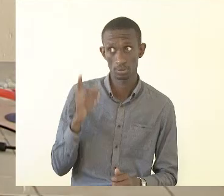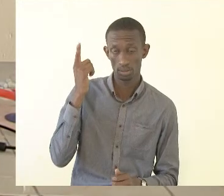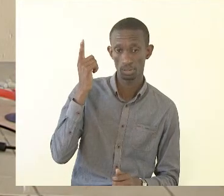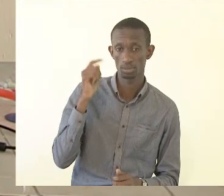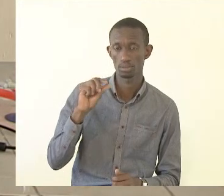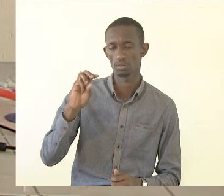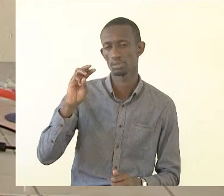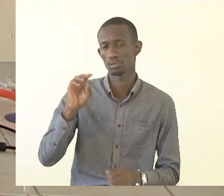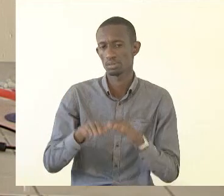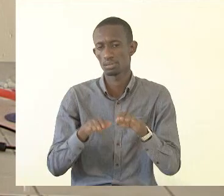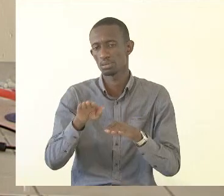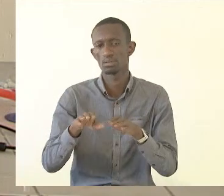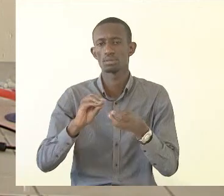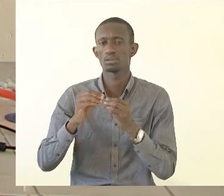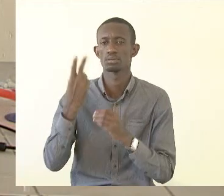2.